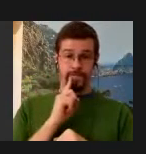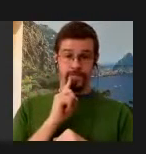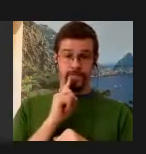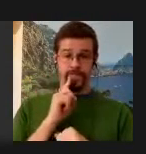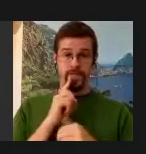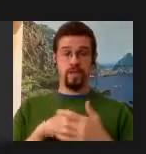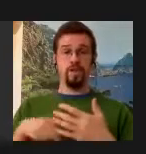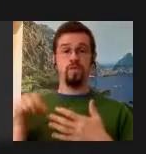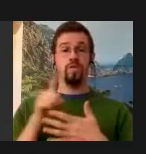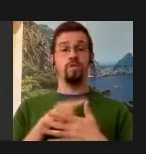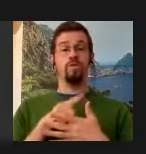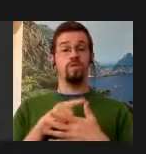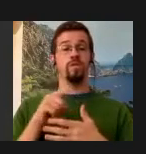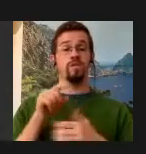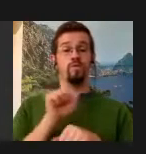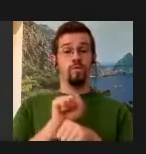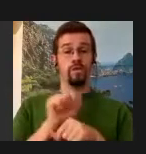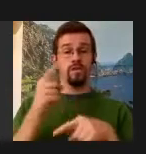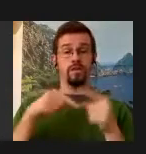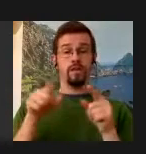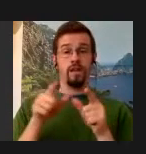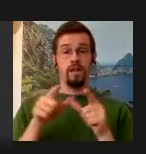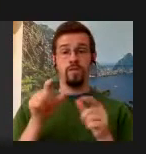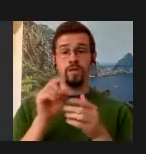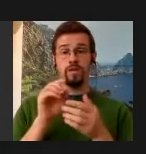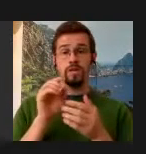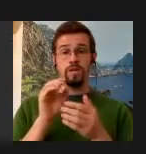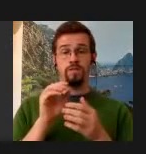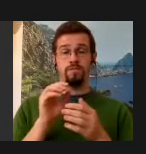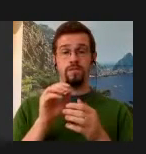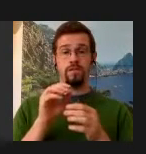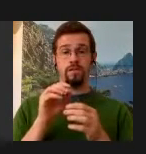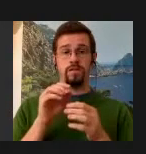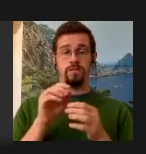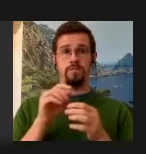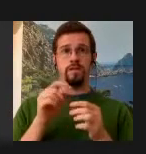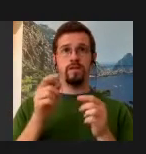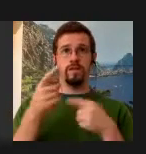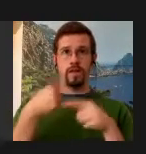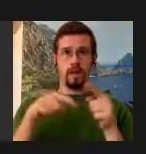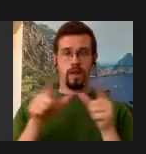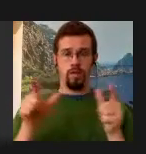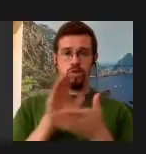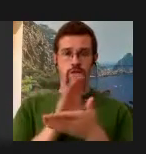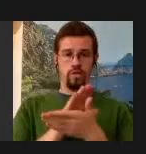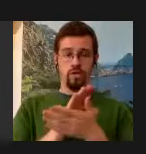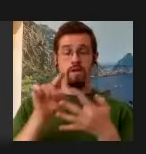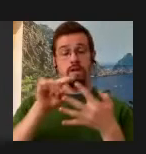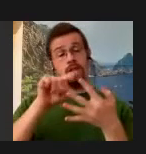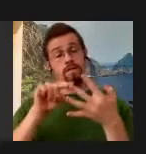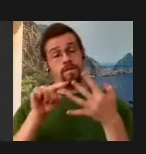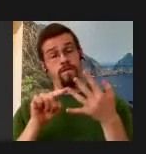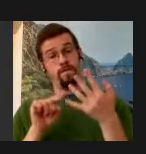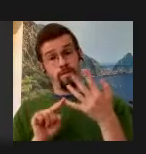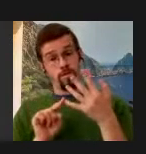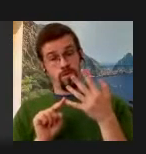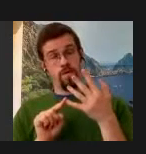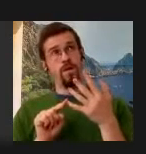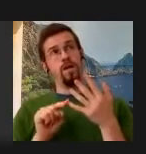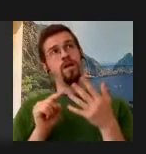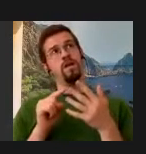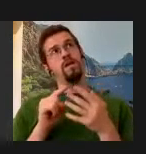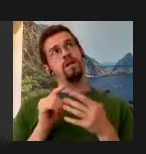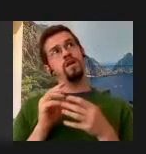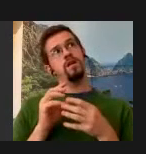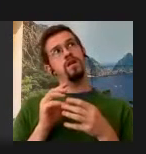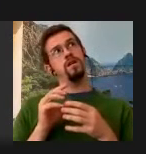the primary school, the second level primary school, and so the other four people, they were in